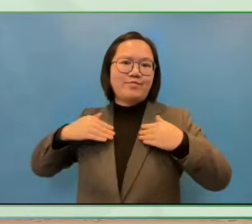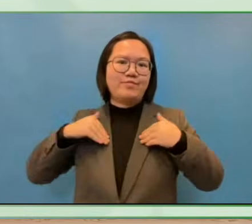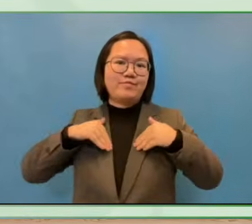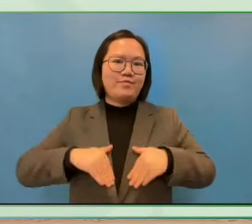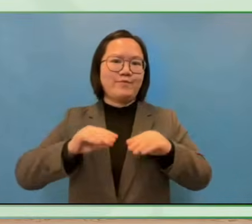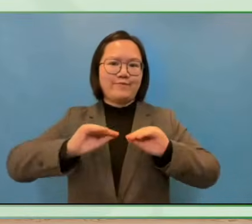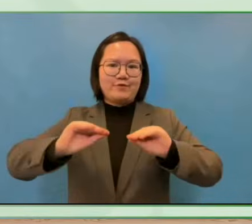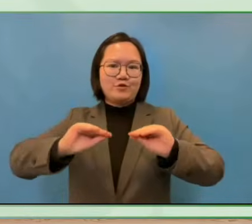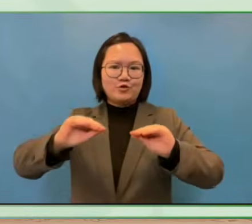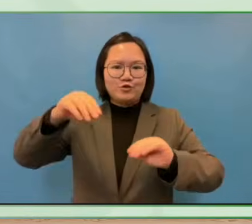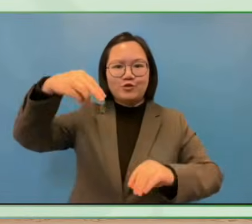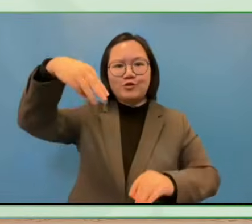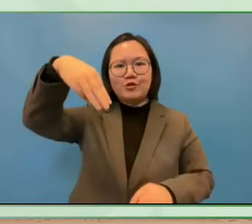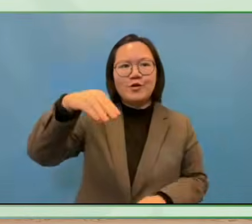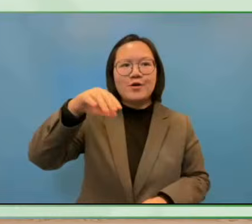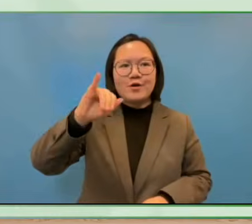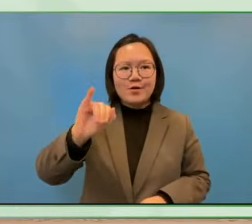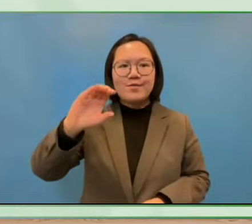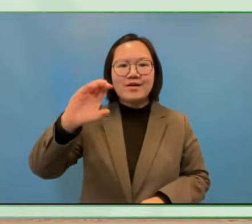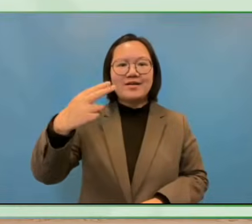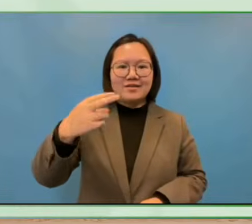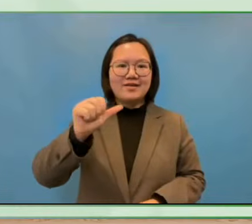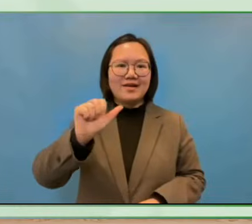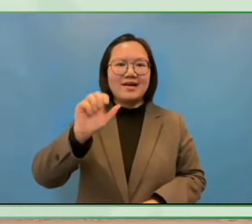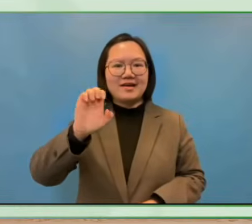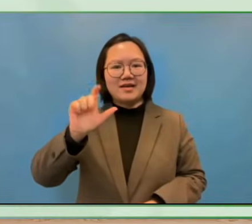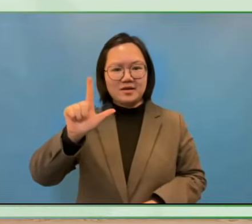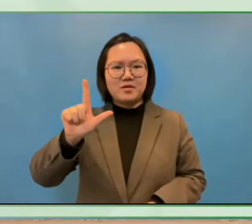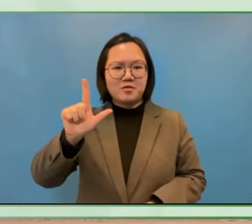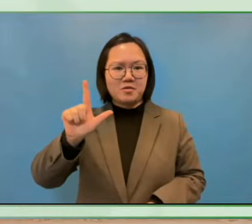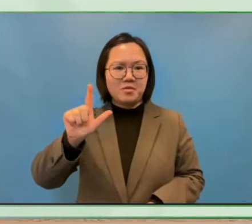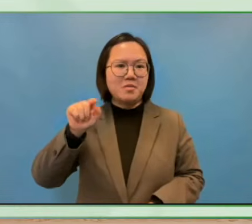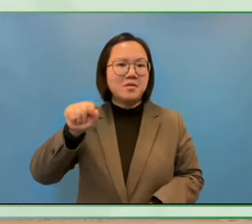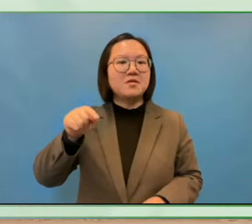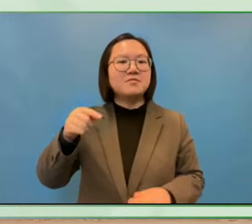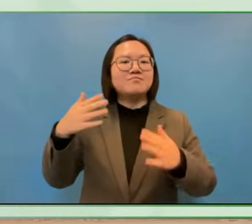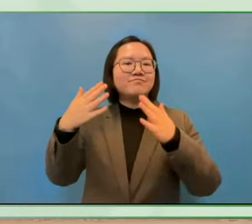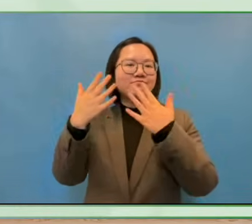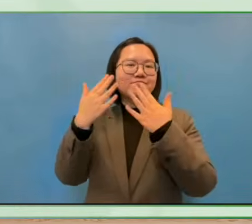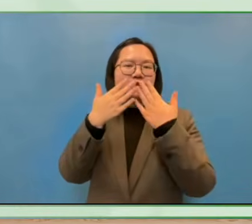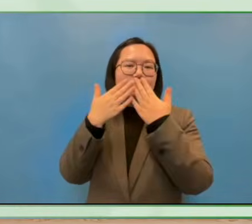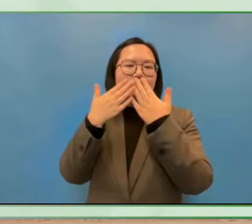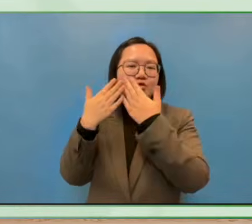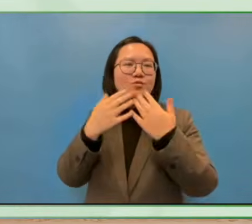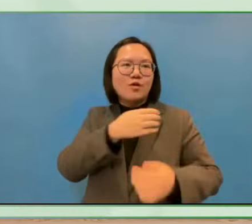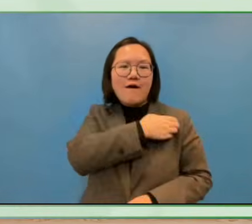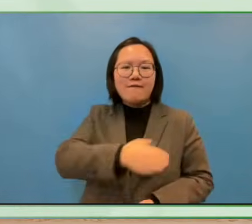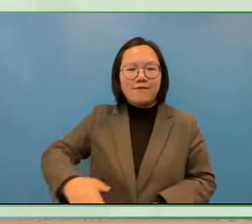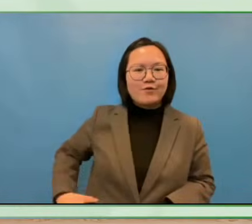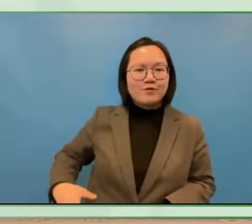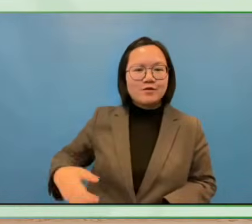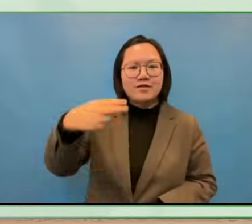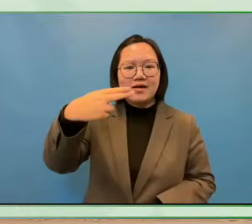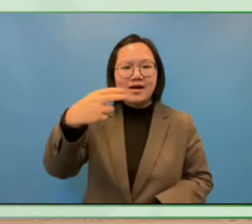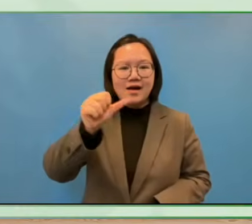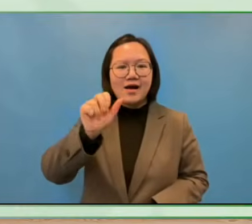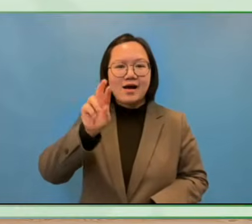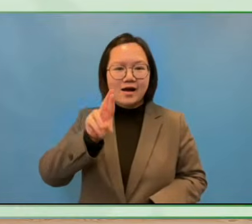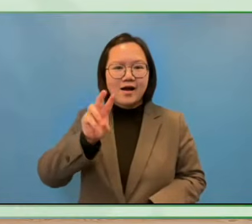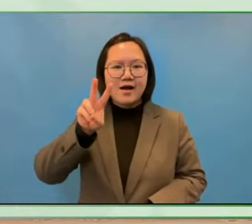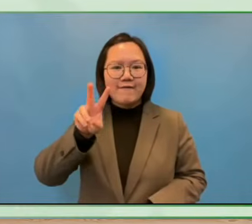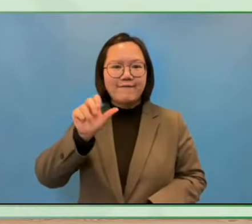Project on Disability. And we will talk about crisis response,